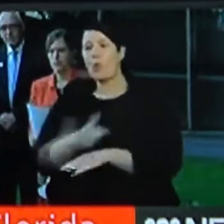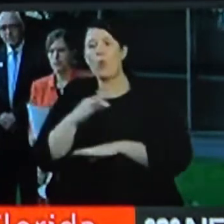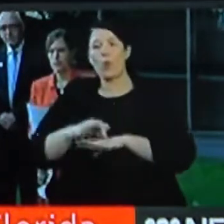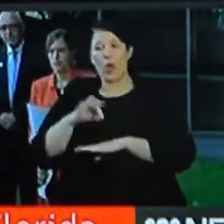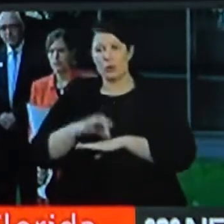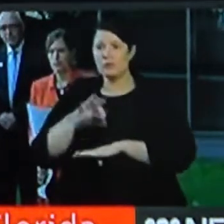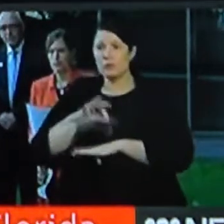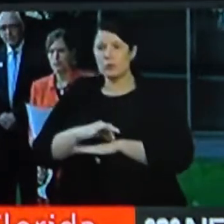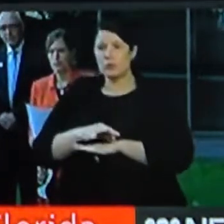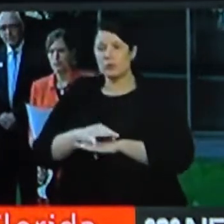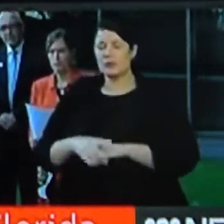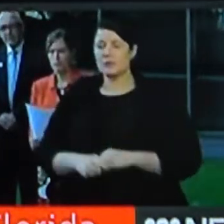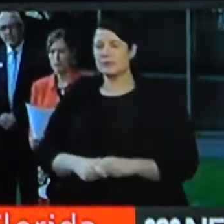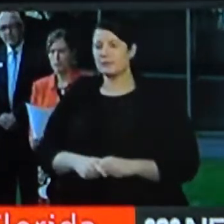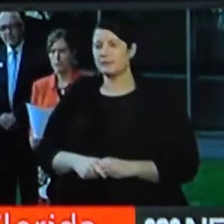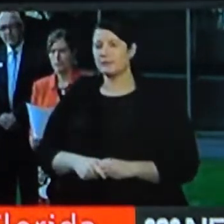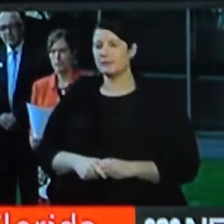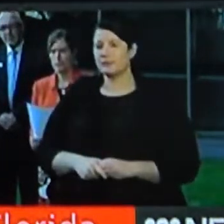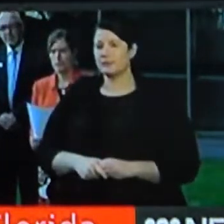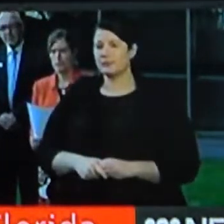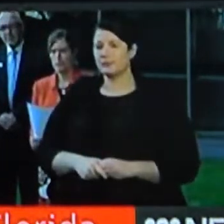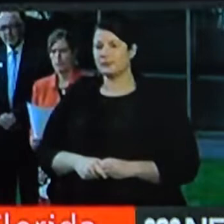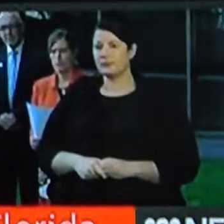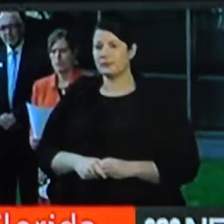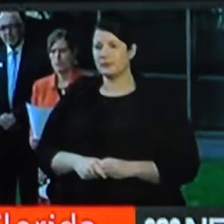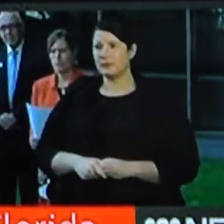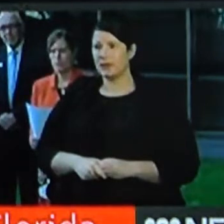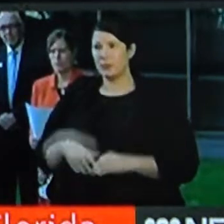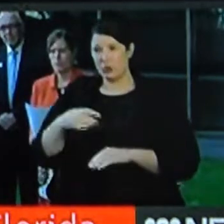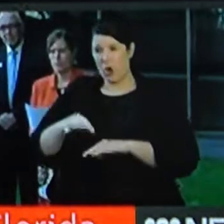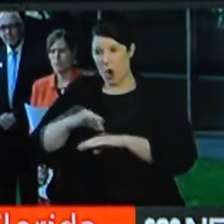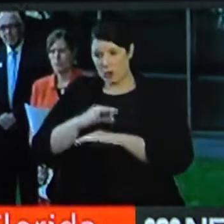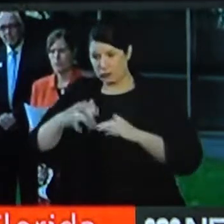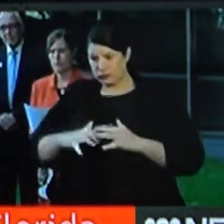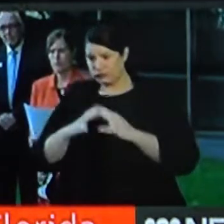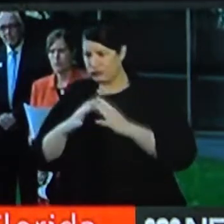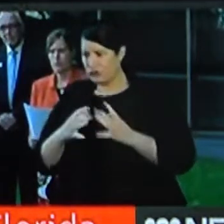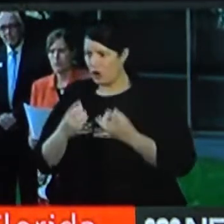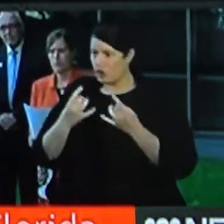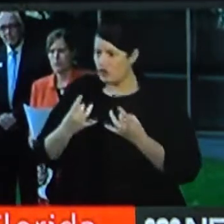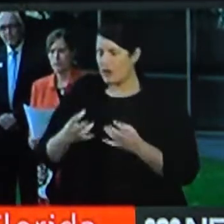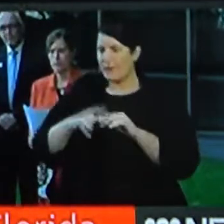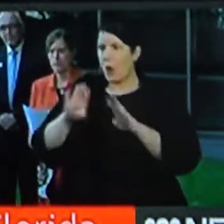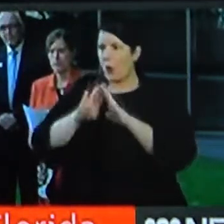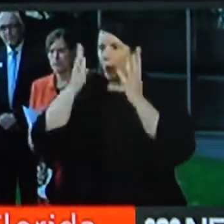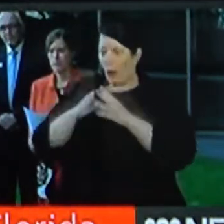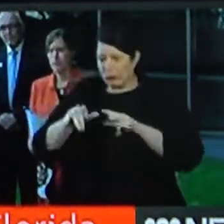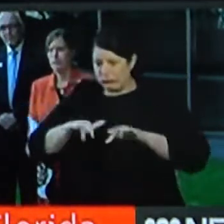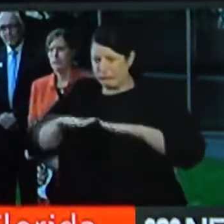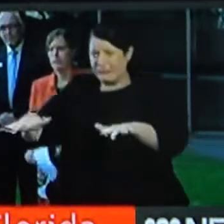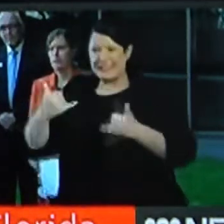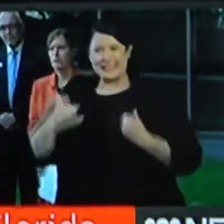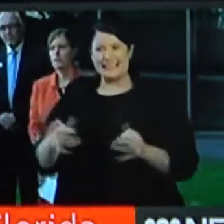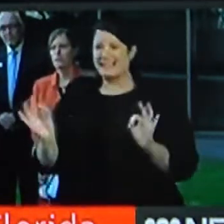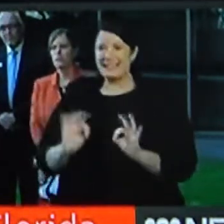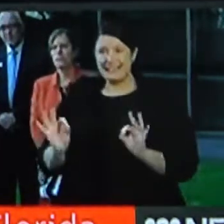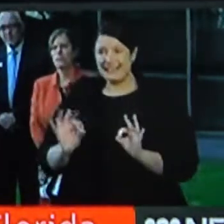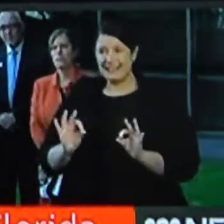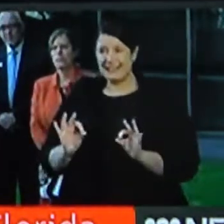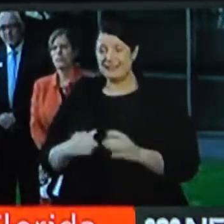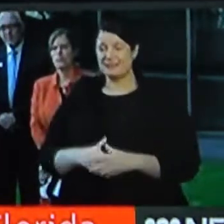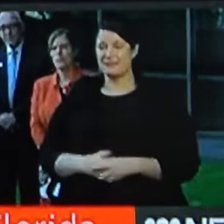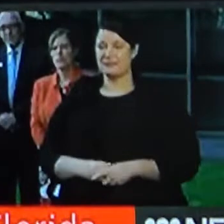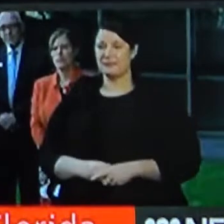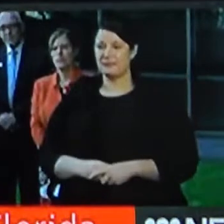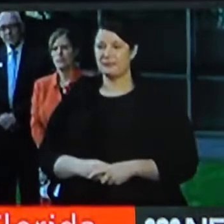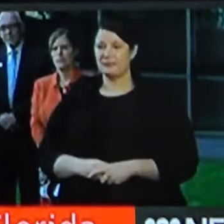health system anywhere in the world has been built for a pandemic, and that's what we're dealing with. Earlier in the week, I expressed a call to arms